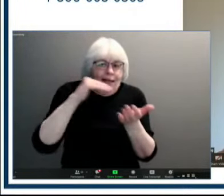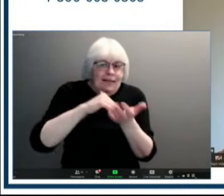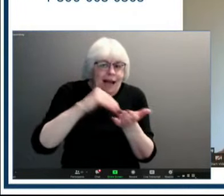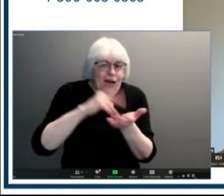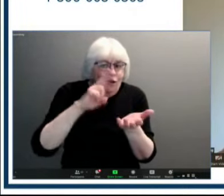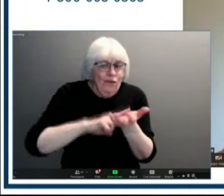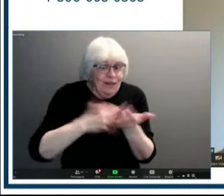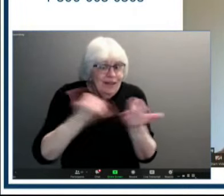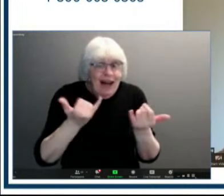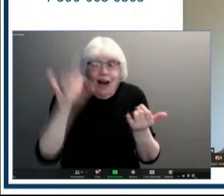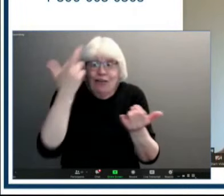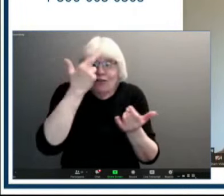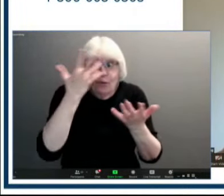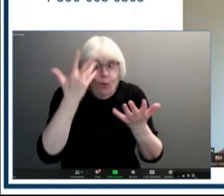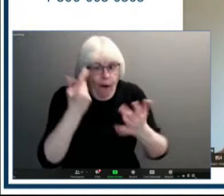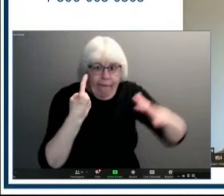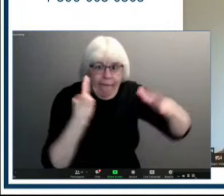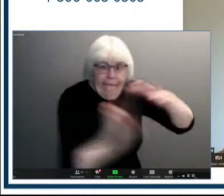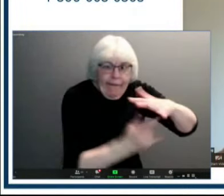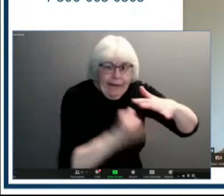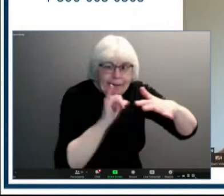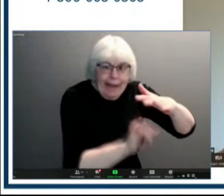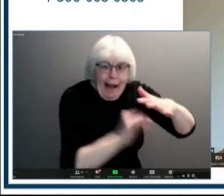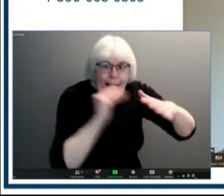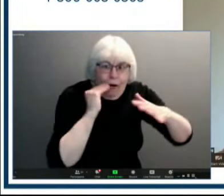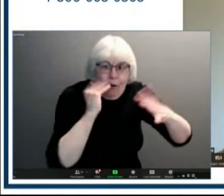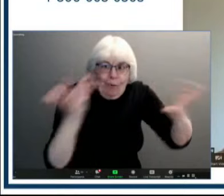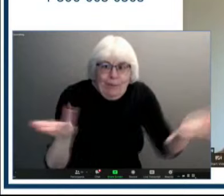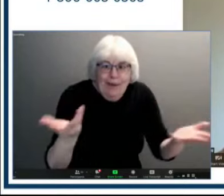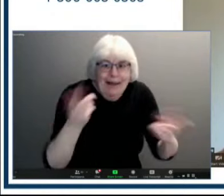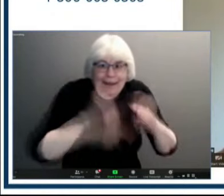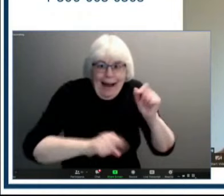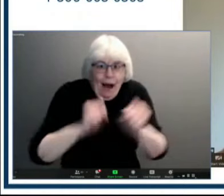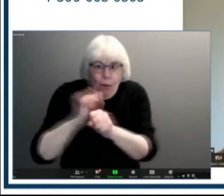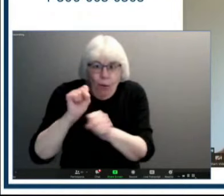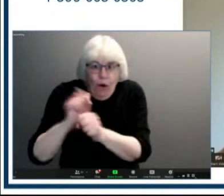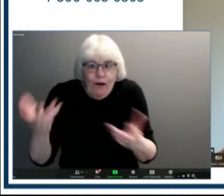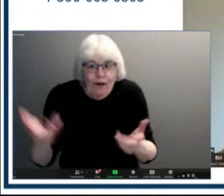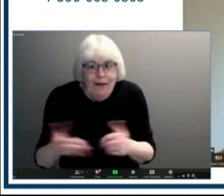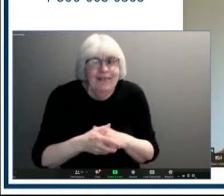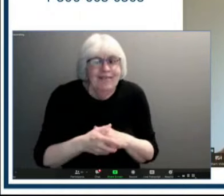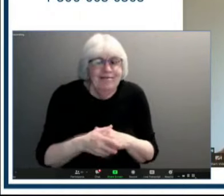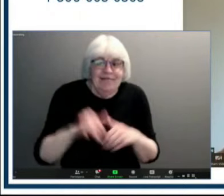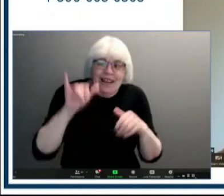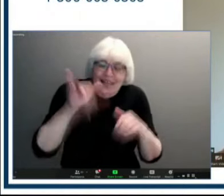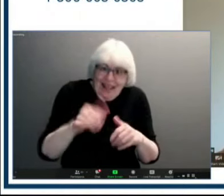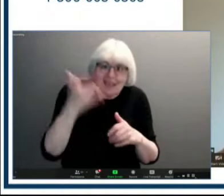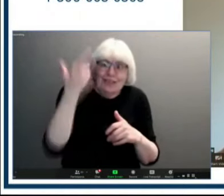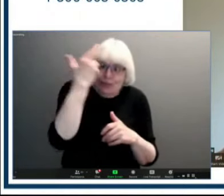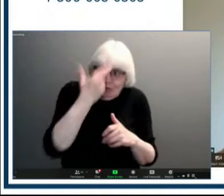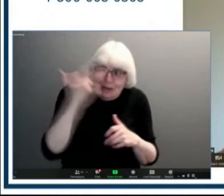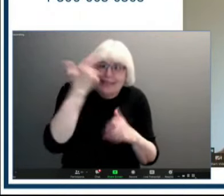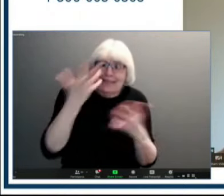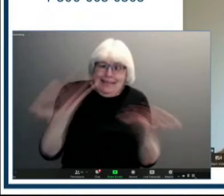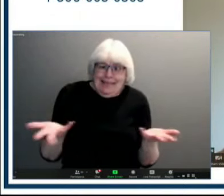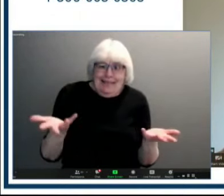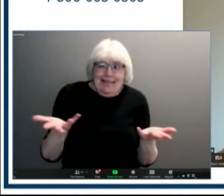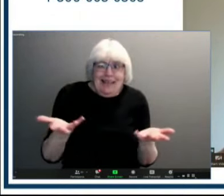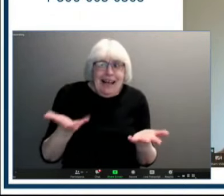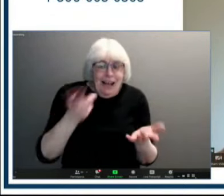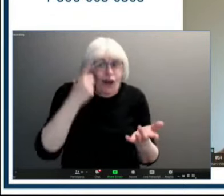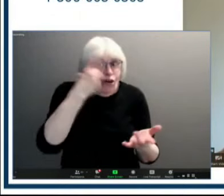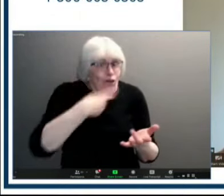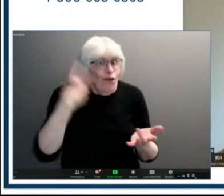they are either a case or a contact. So both of those together are not a pretty scenario in terms of the ability of us to